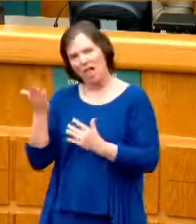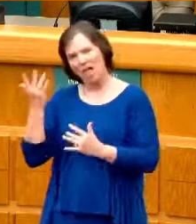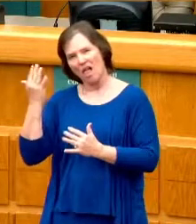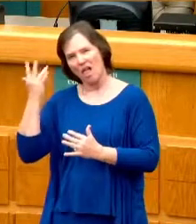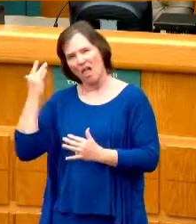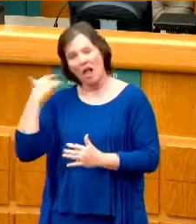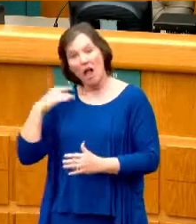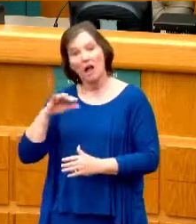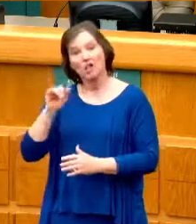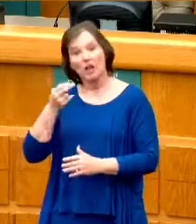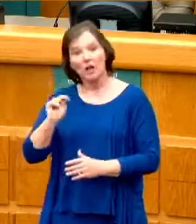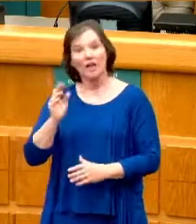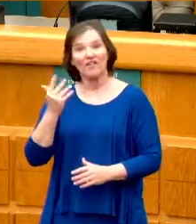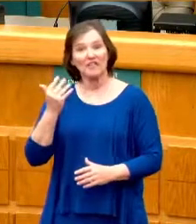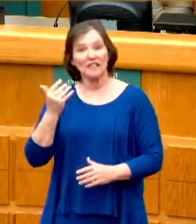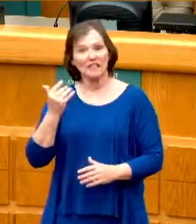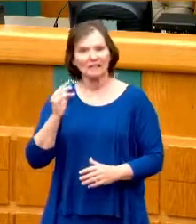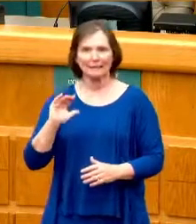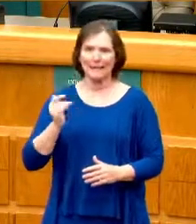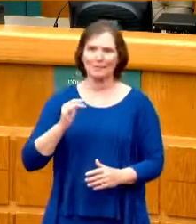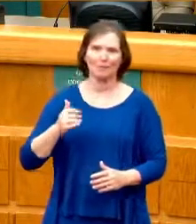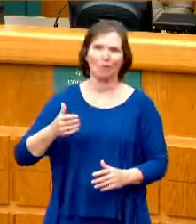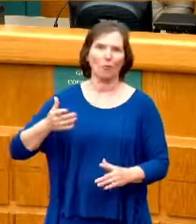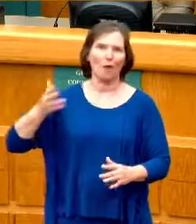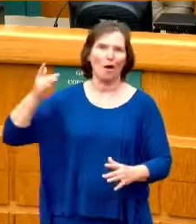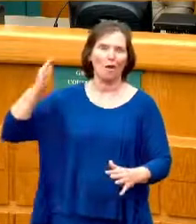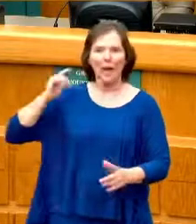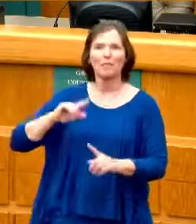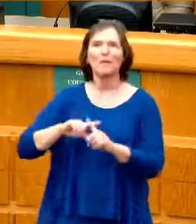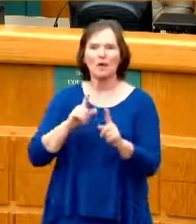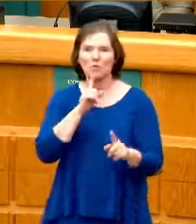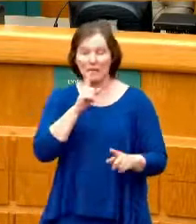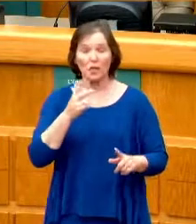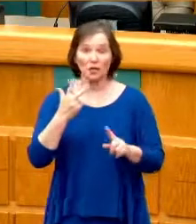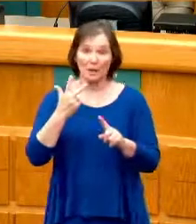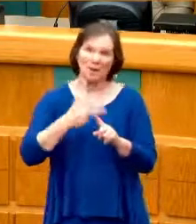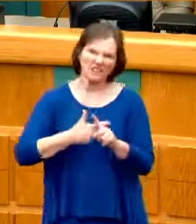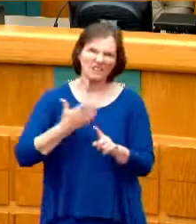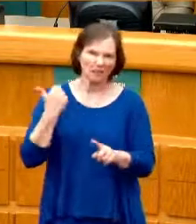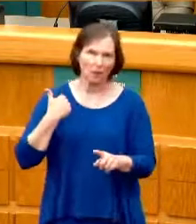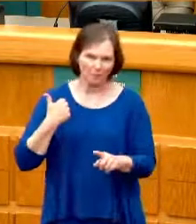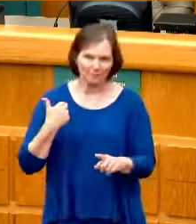3 months ago. And this is a paraphrase of what I wrote,